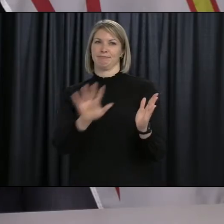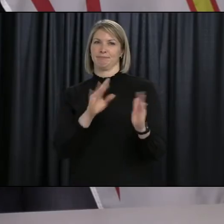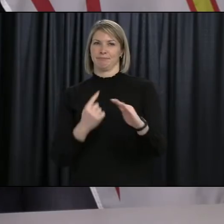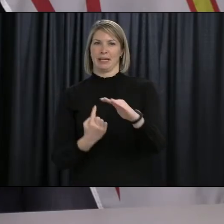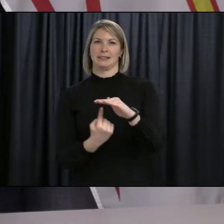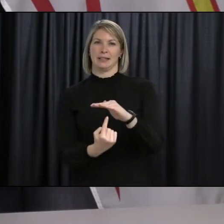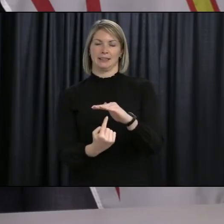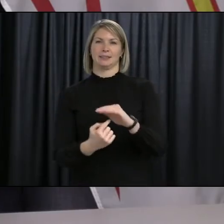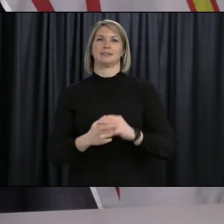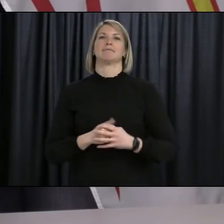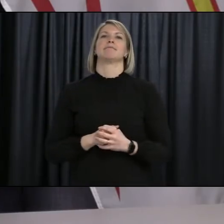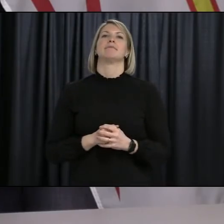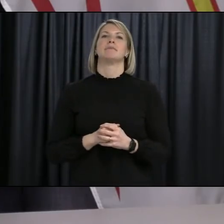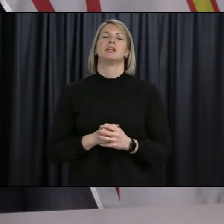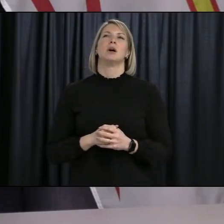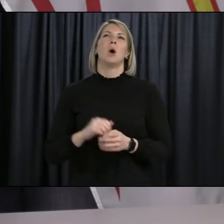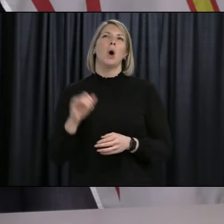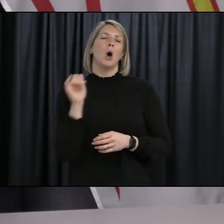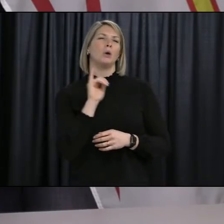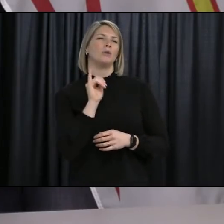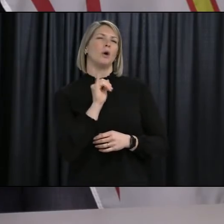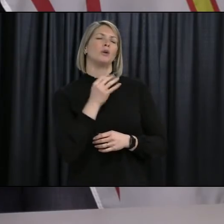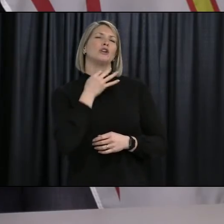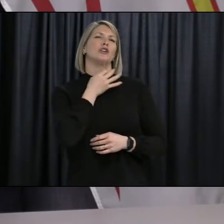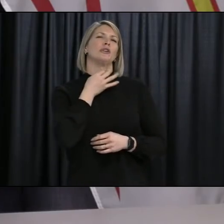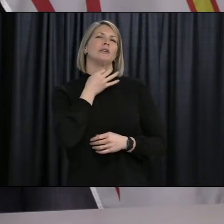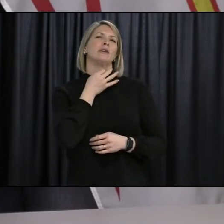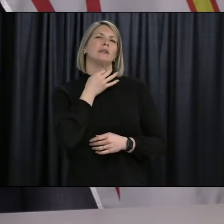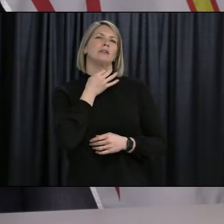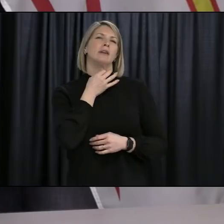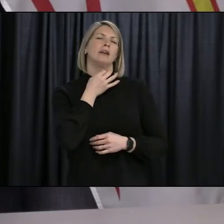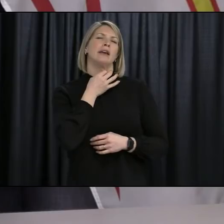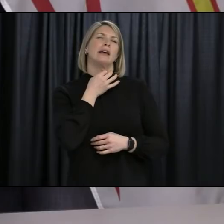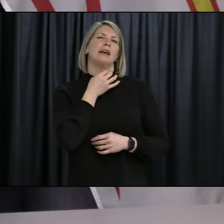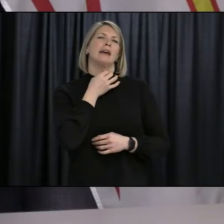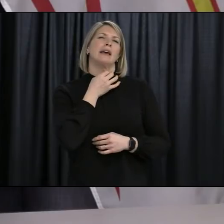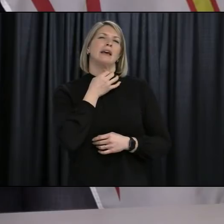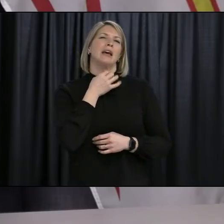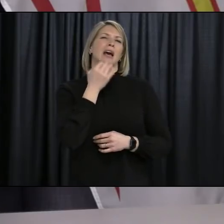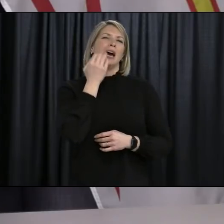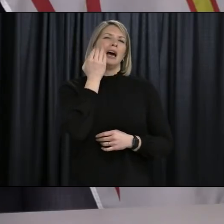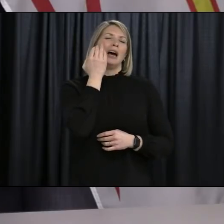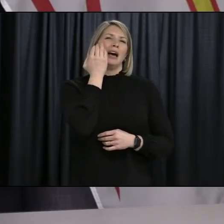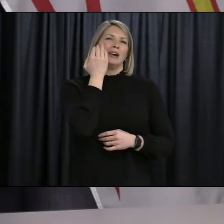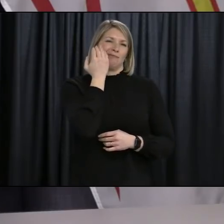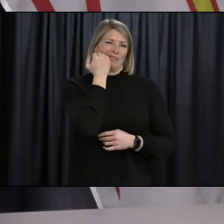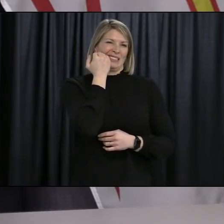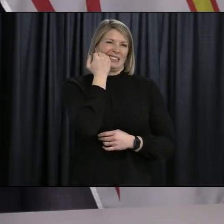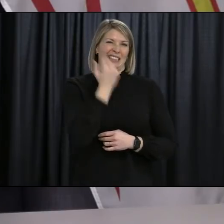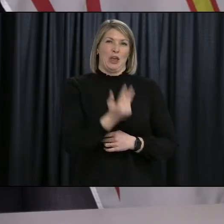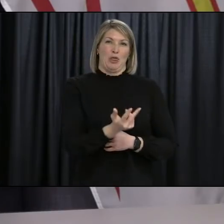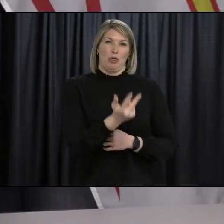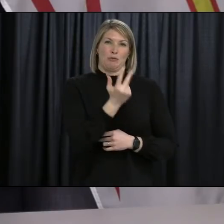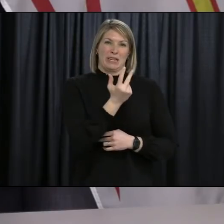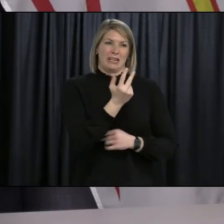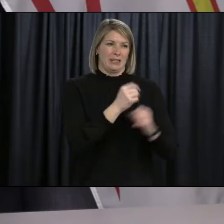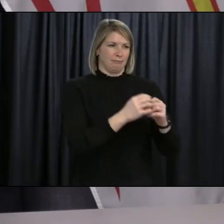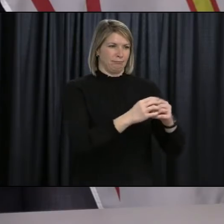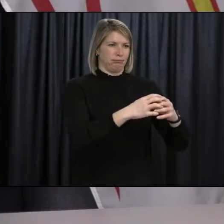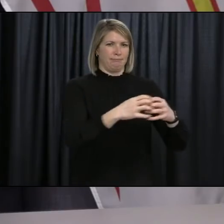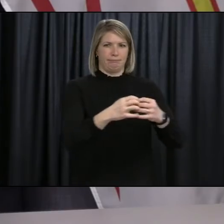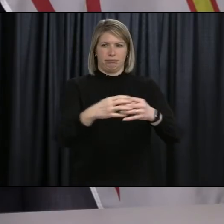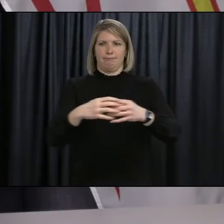I was wondering if you could provide more information on the three three clusters, like how many cases are linked per